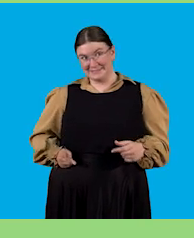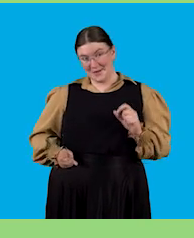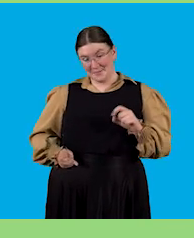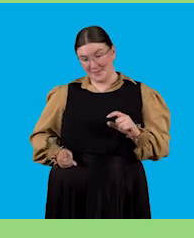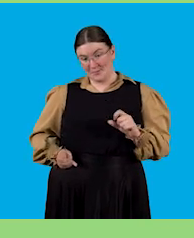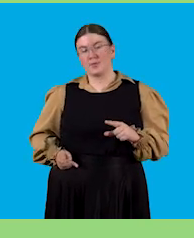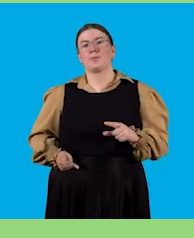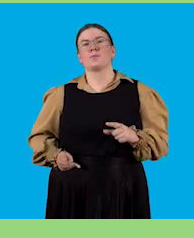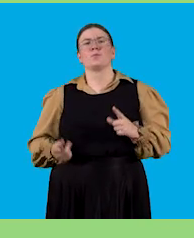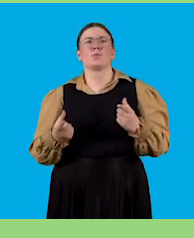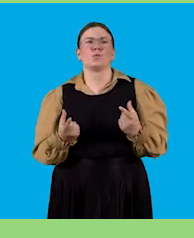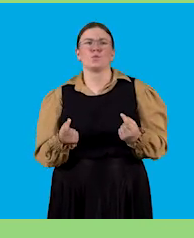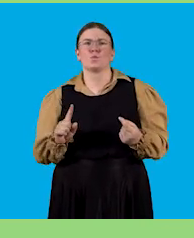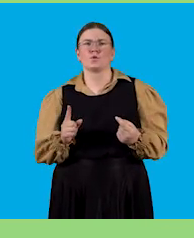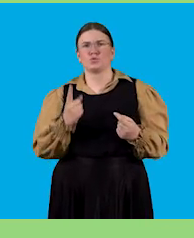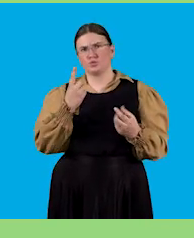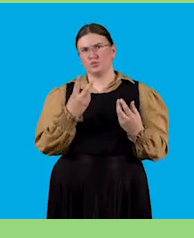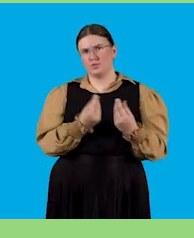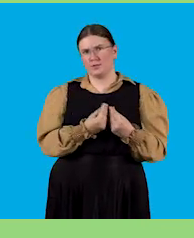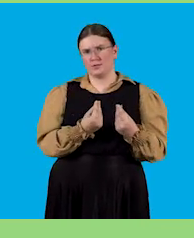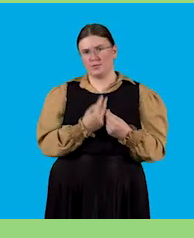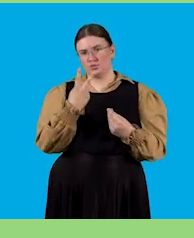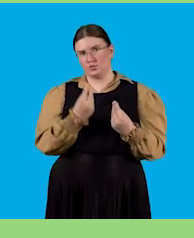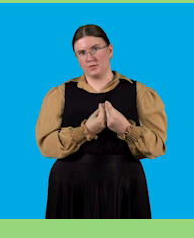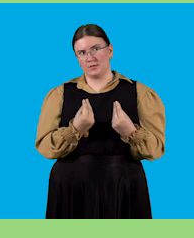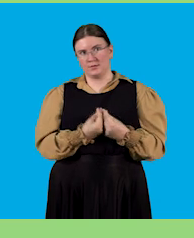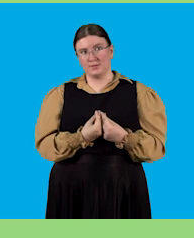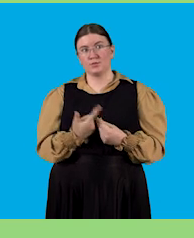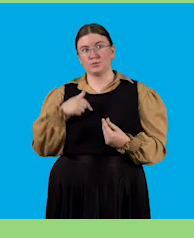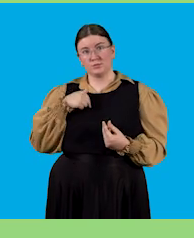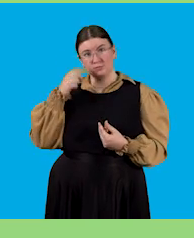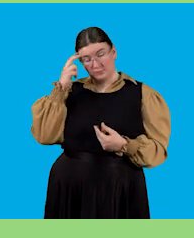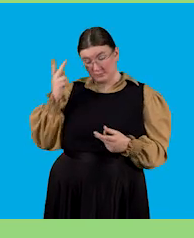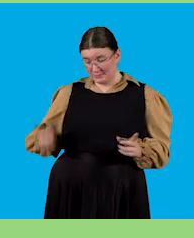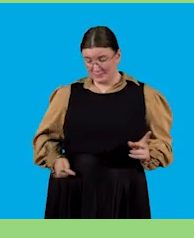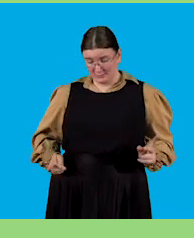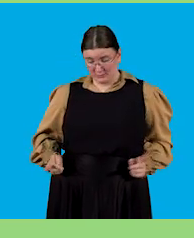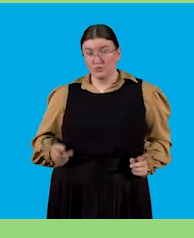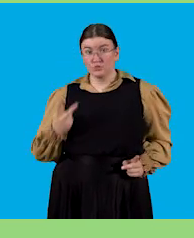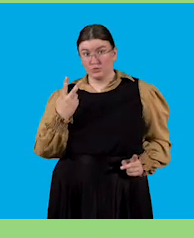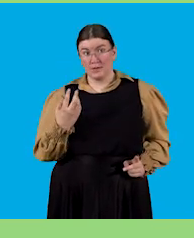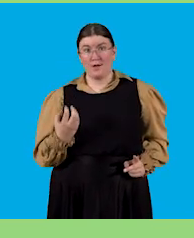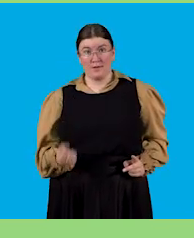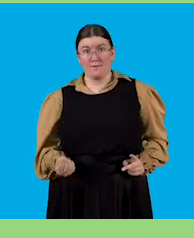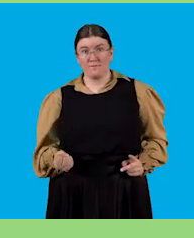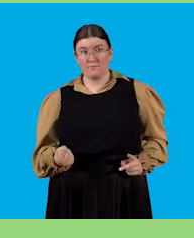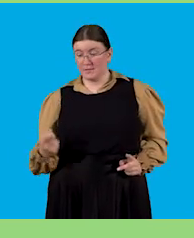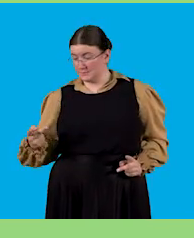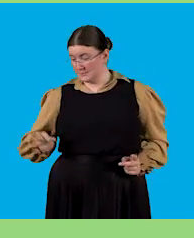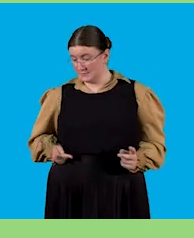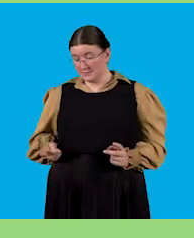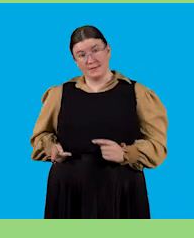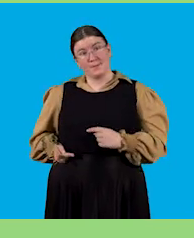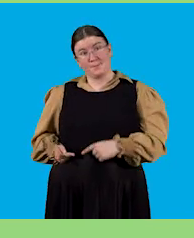The part labeled A we know is the kidney. We know we have two kidneys. So we can say that